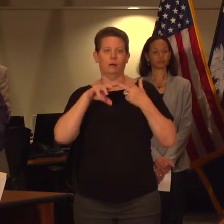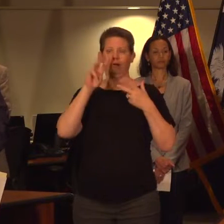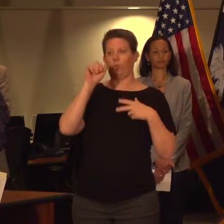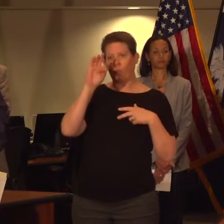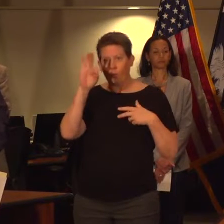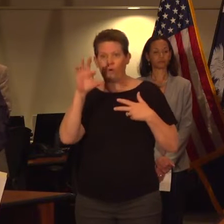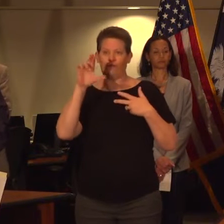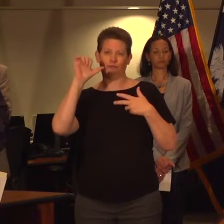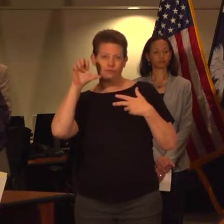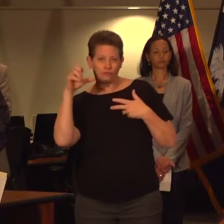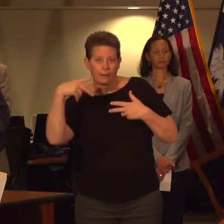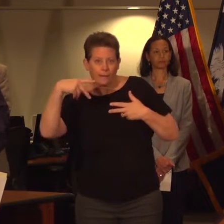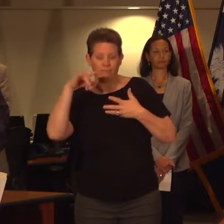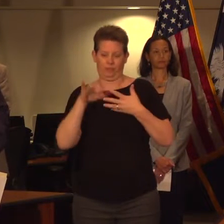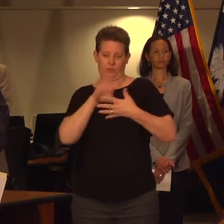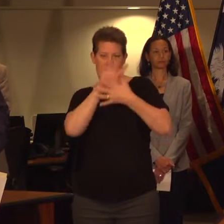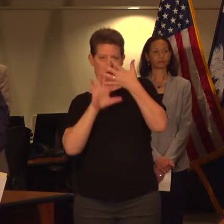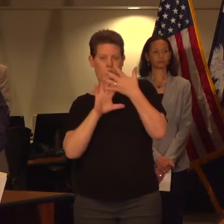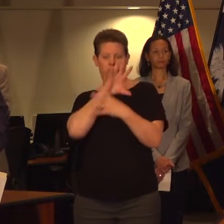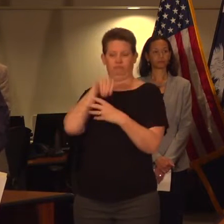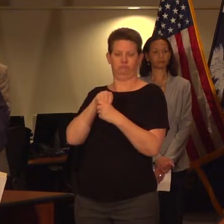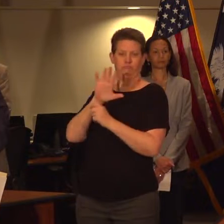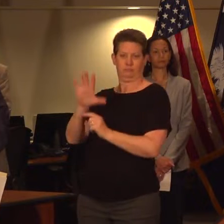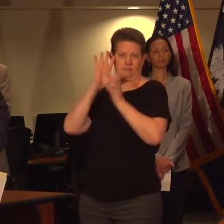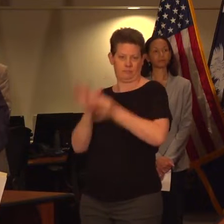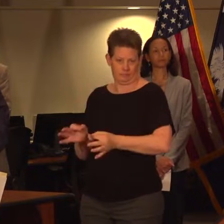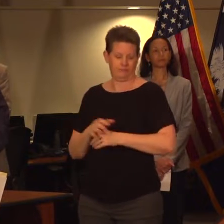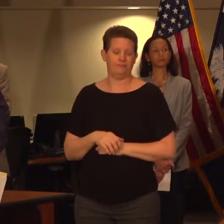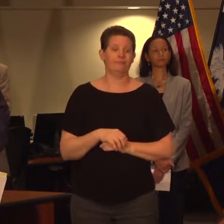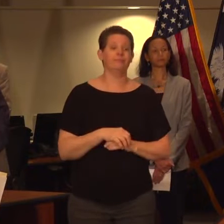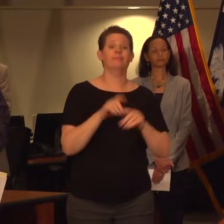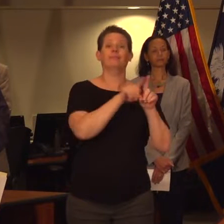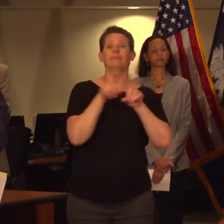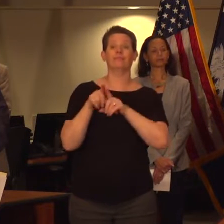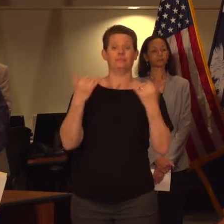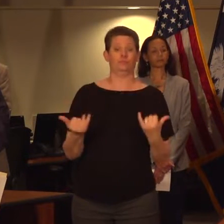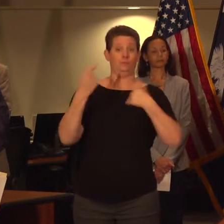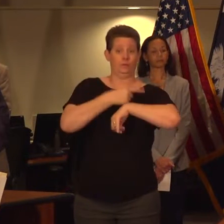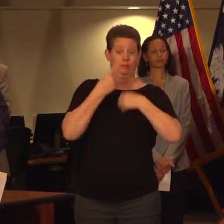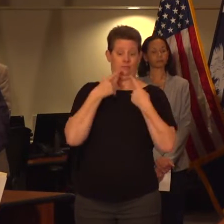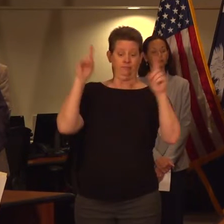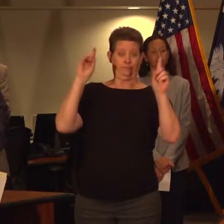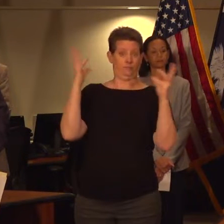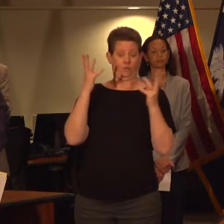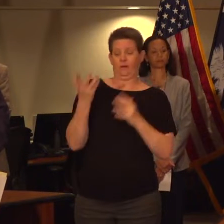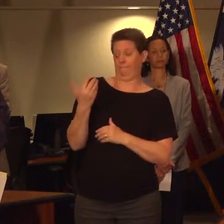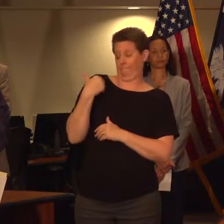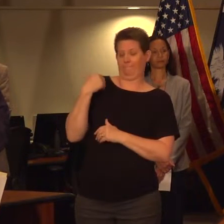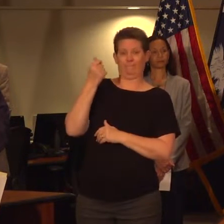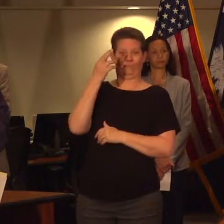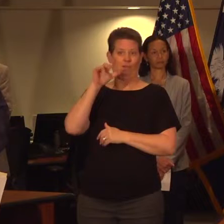those locations. Also, another part of the executive order I'm issuing today, on April the 3rd,